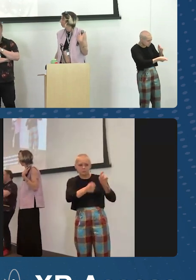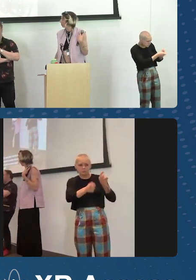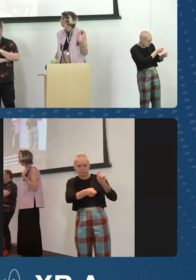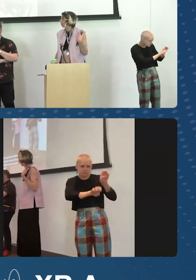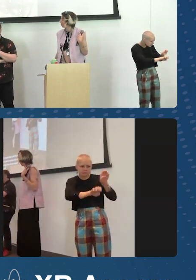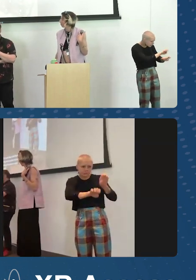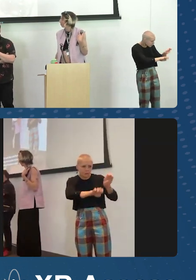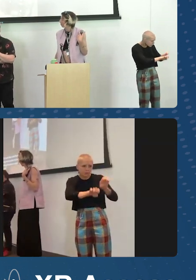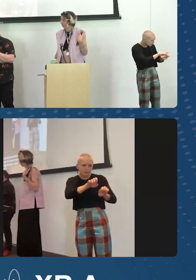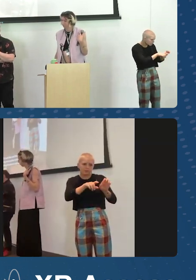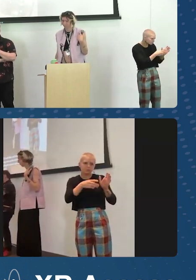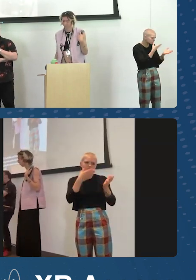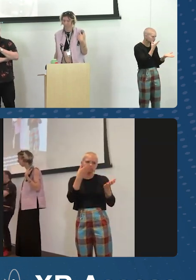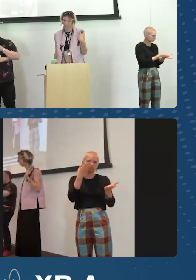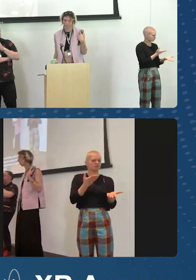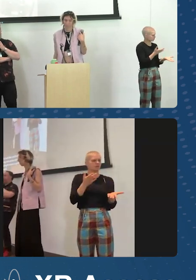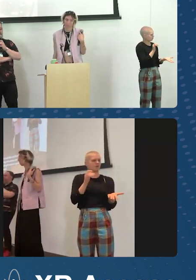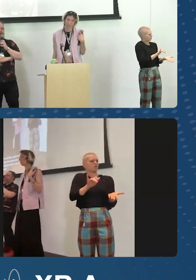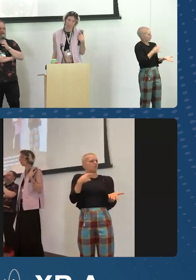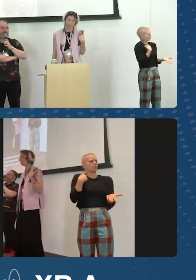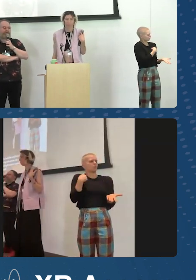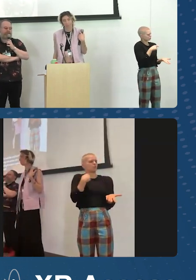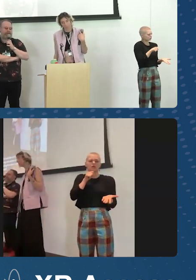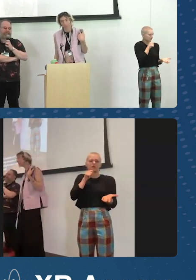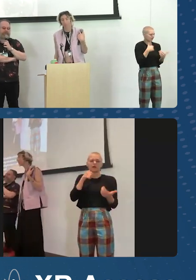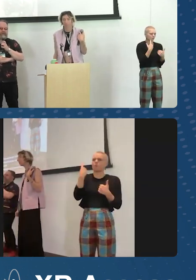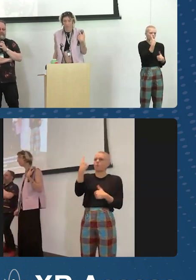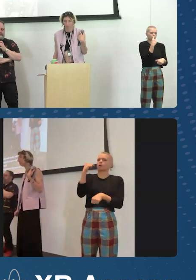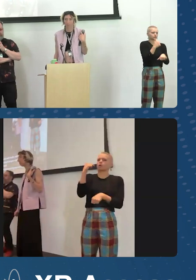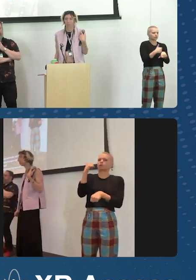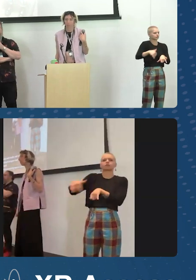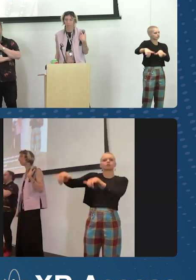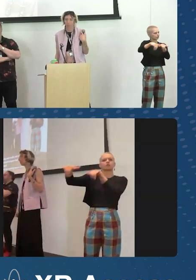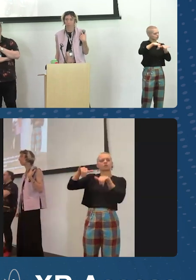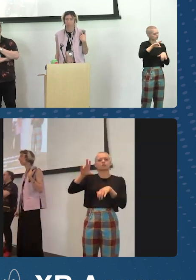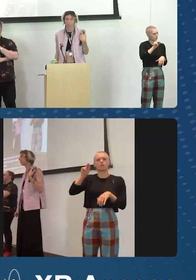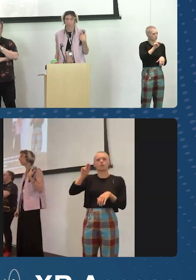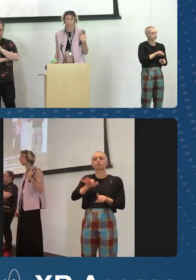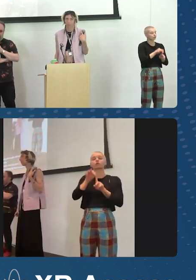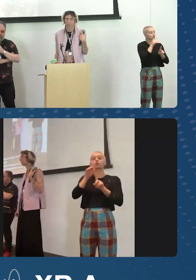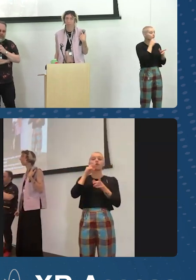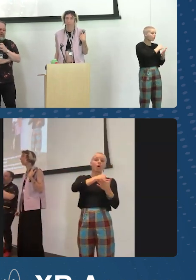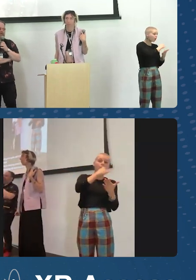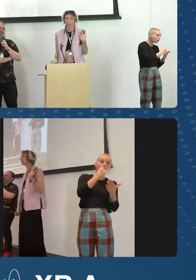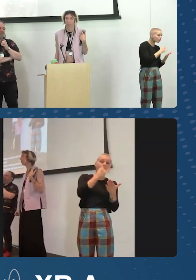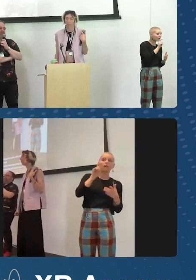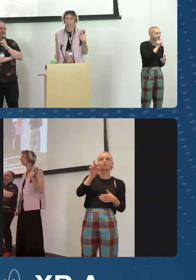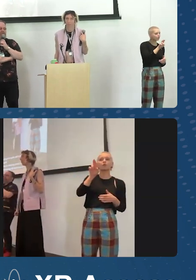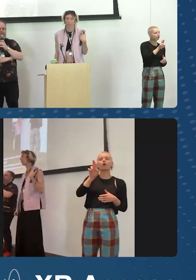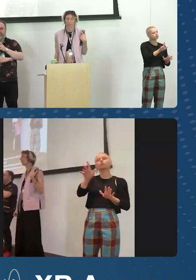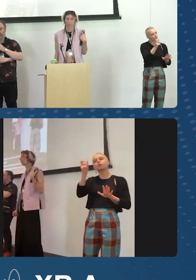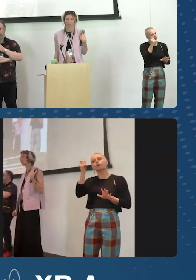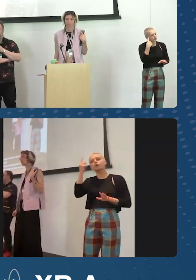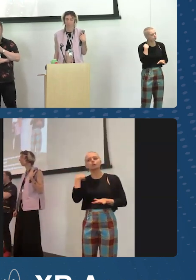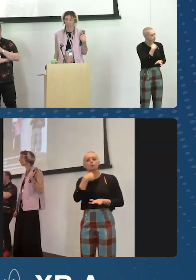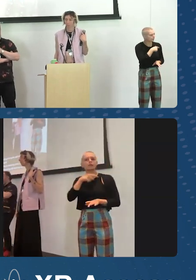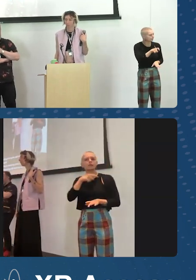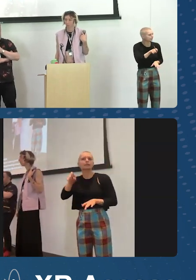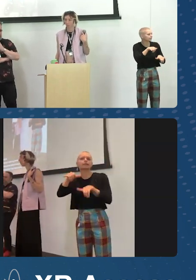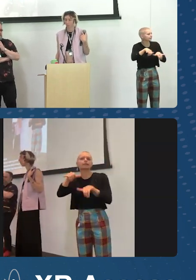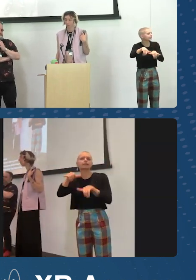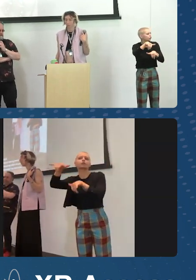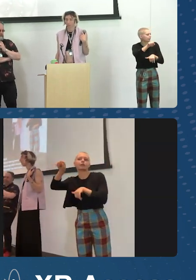be standards, like especially with like art and XR and stuff. You know, there should be standards, but the standards don't need to